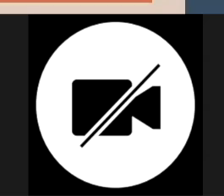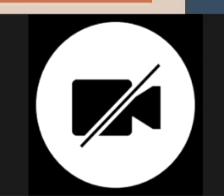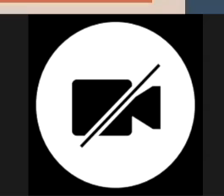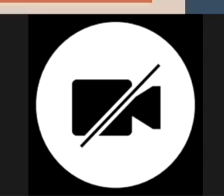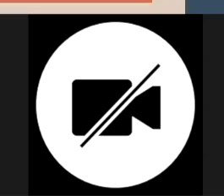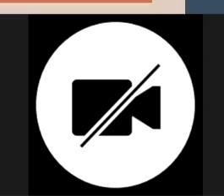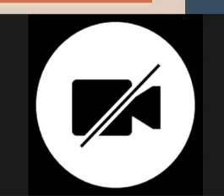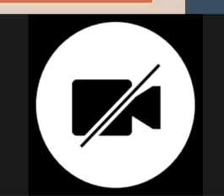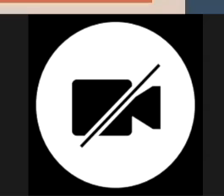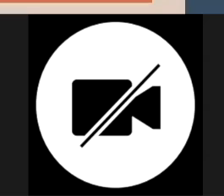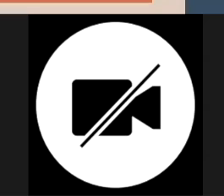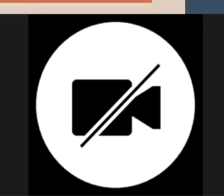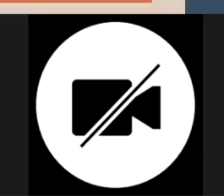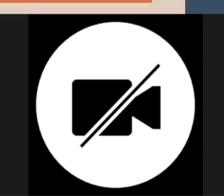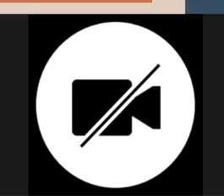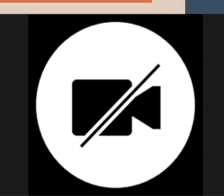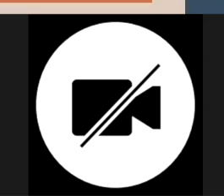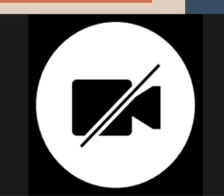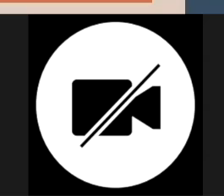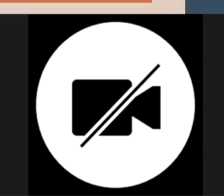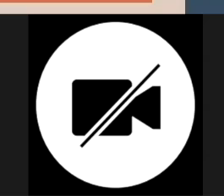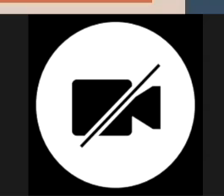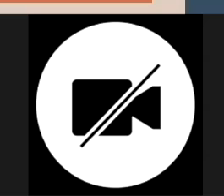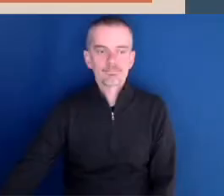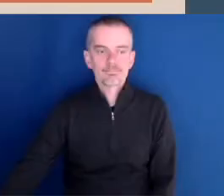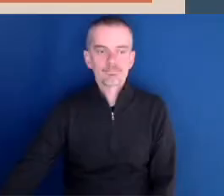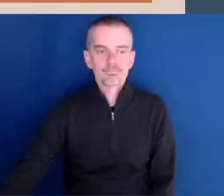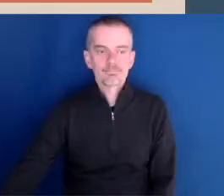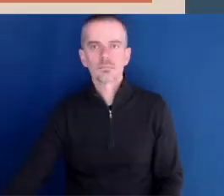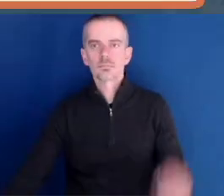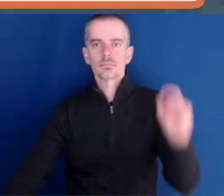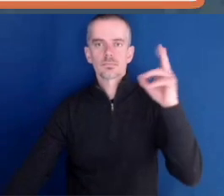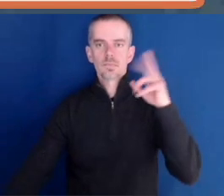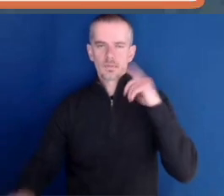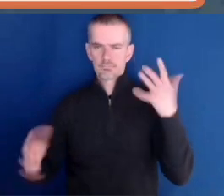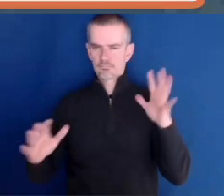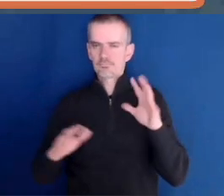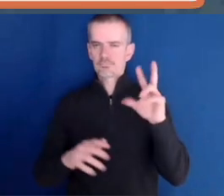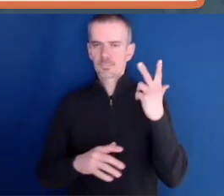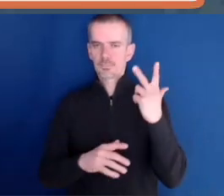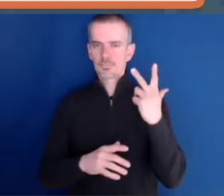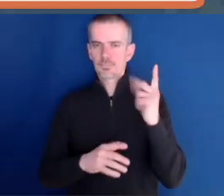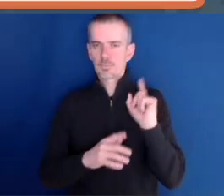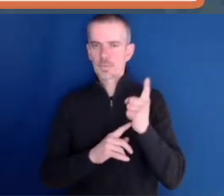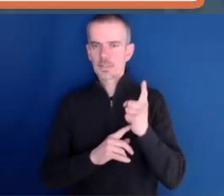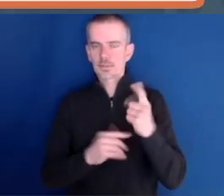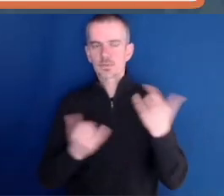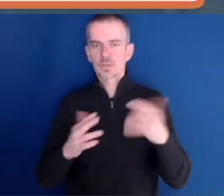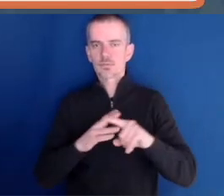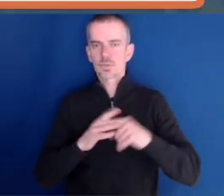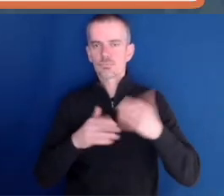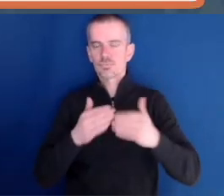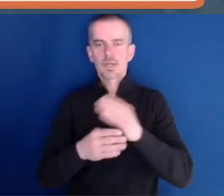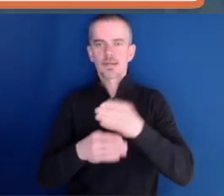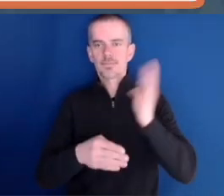All right, I think it's been 3 minutes. I think we're ready to get started and finish up.